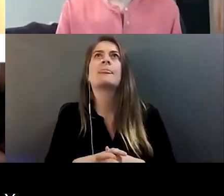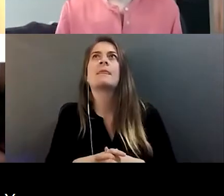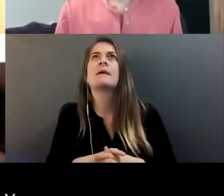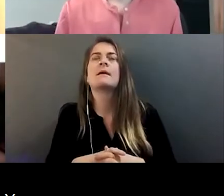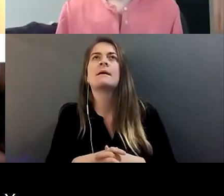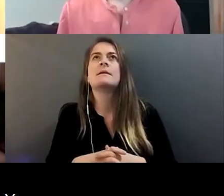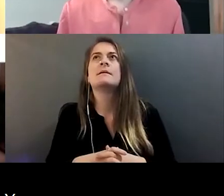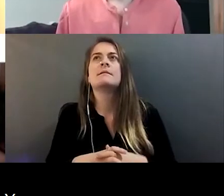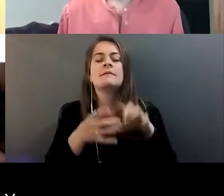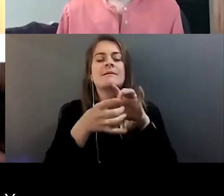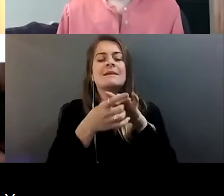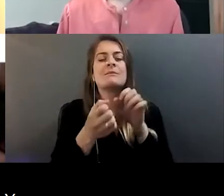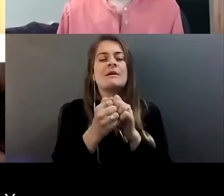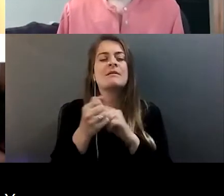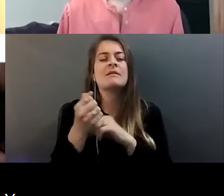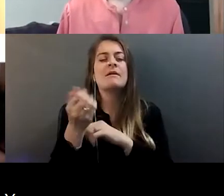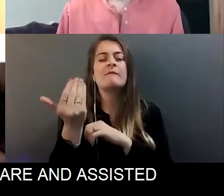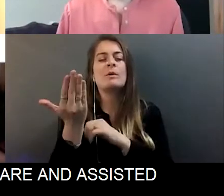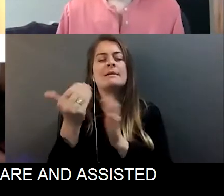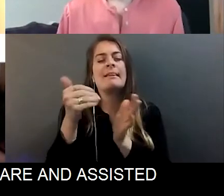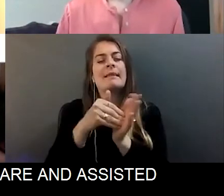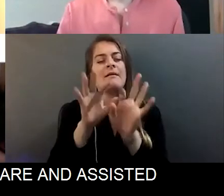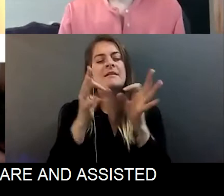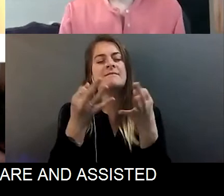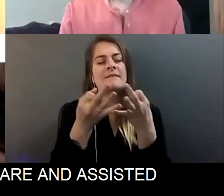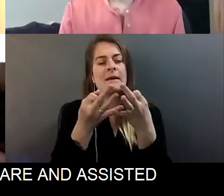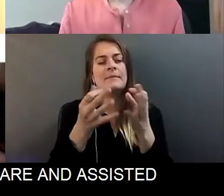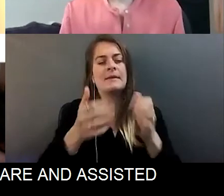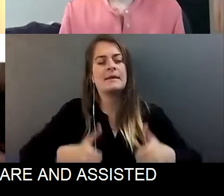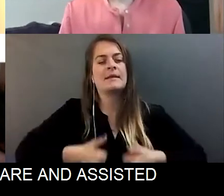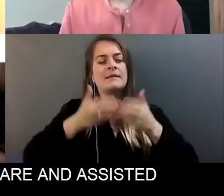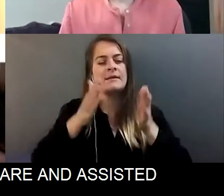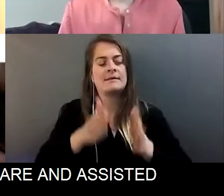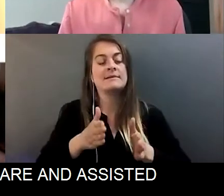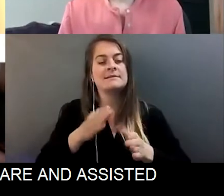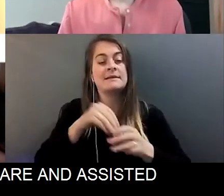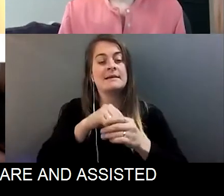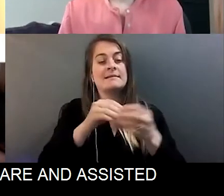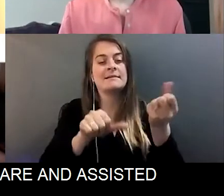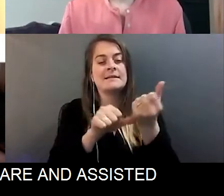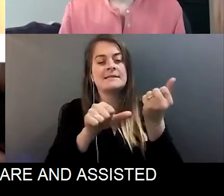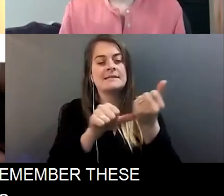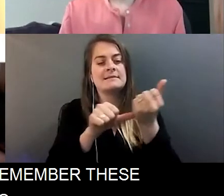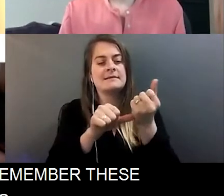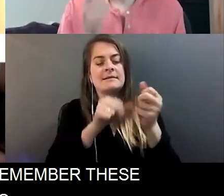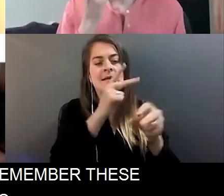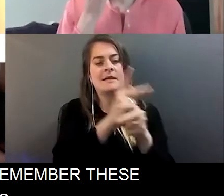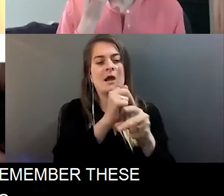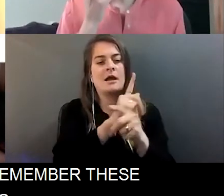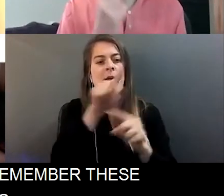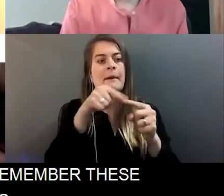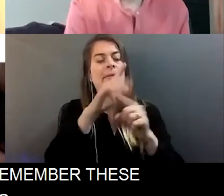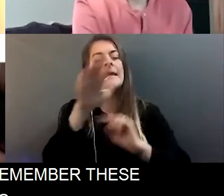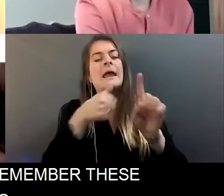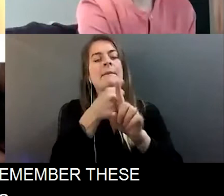14,000 family members and residents in long-term care and assisted living about the impact of these visit restrictions. And remember that these people